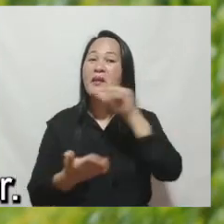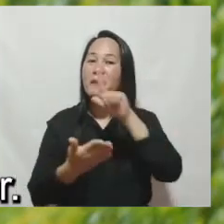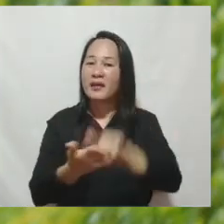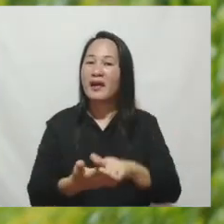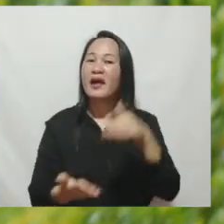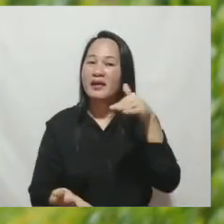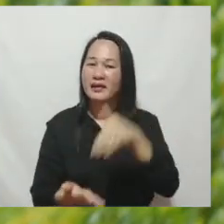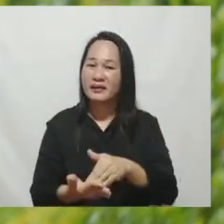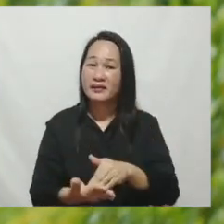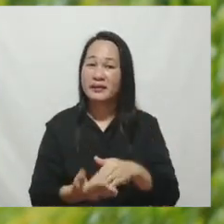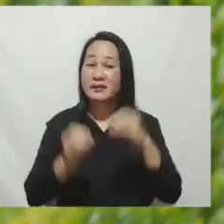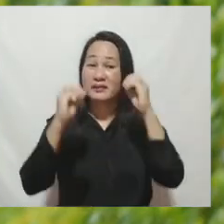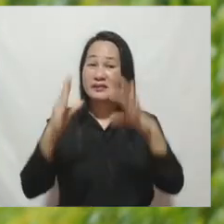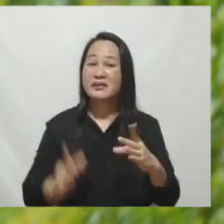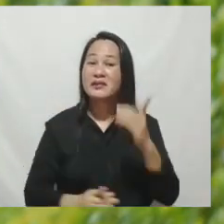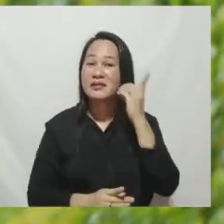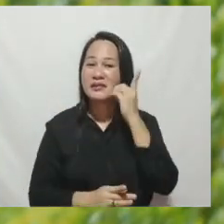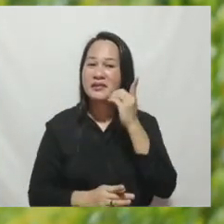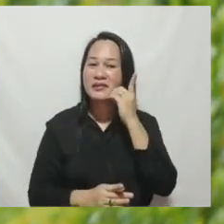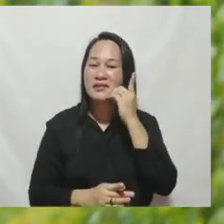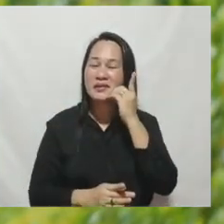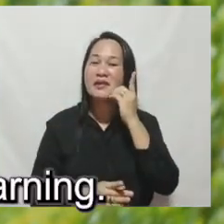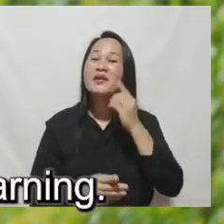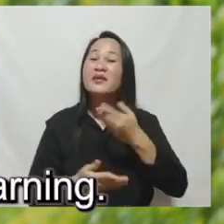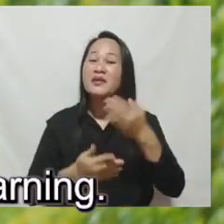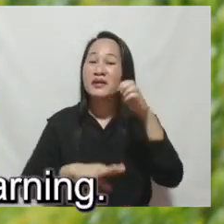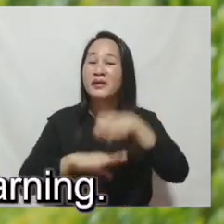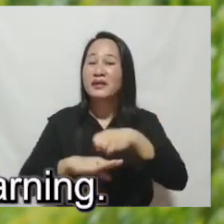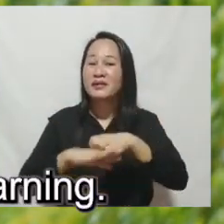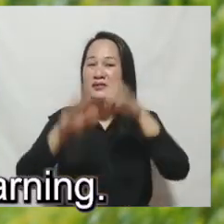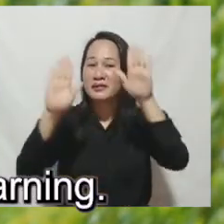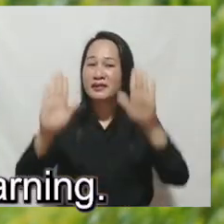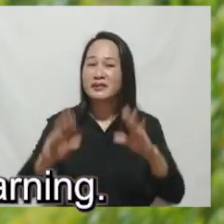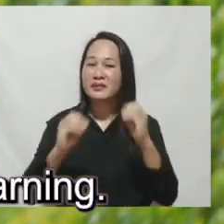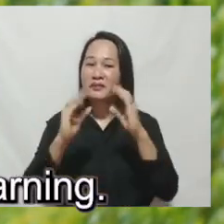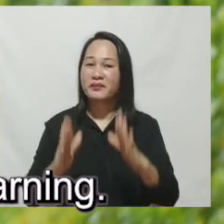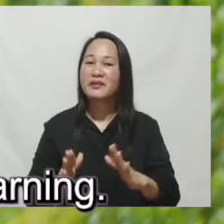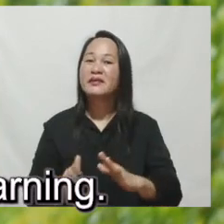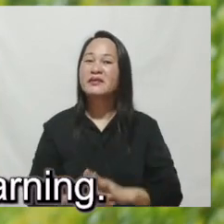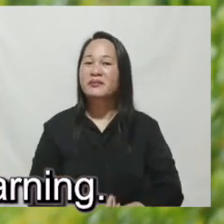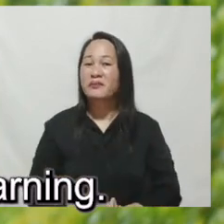teacher. And this is DepEd TV, where you will find your